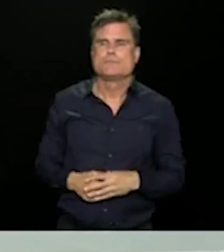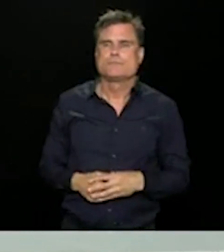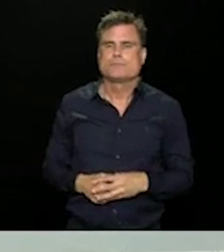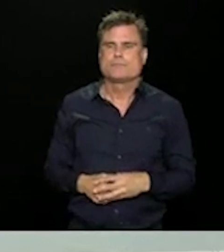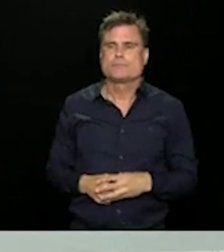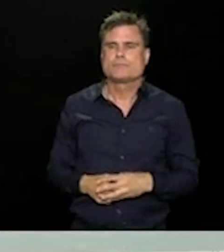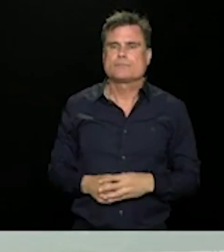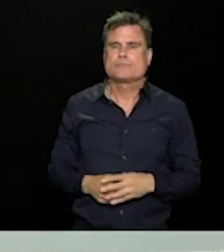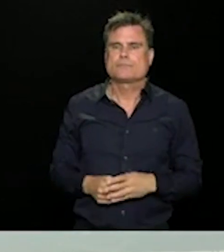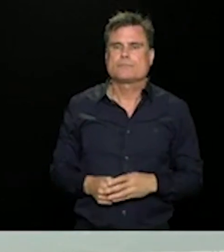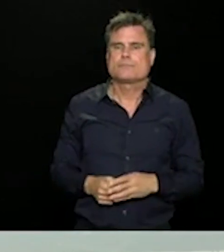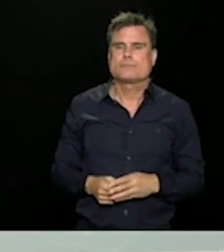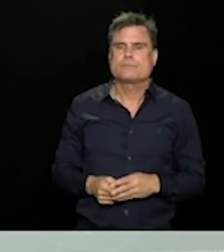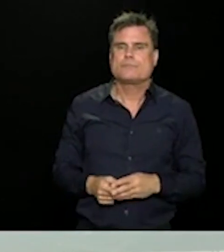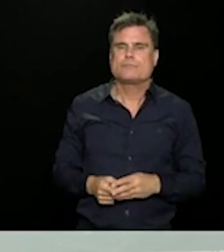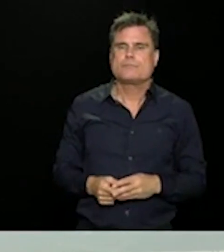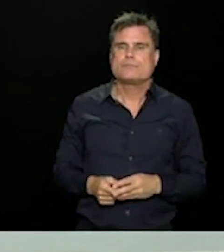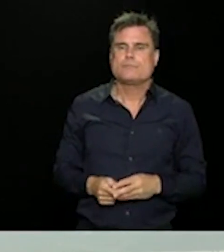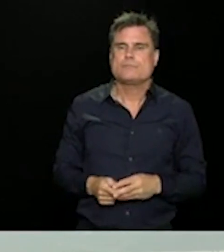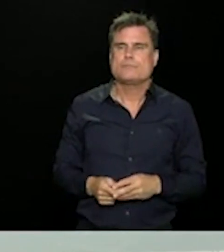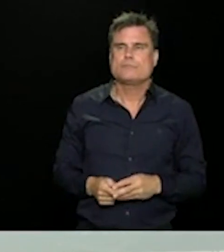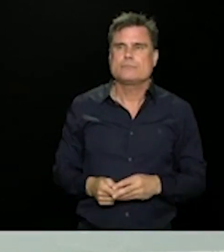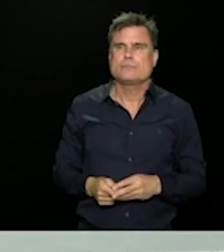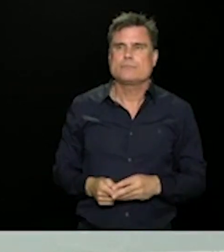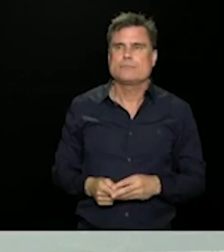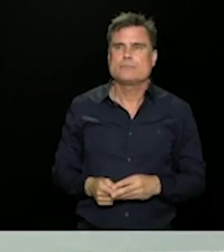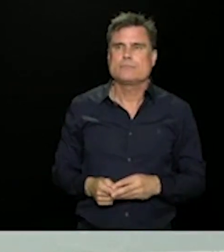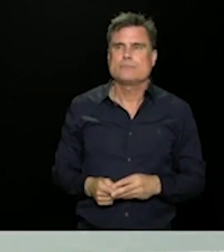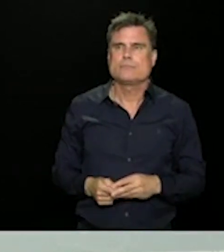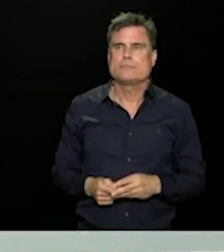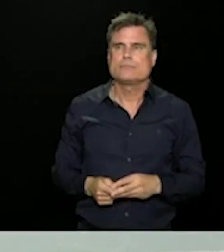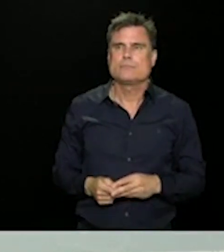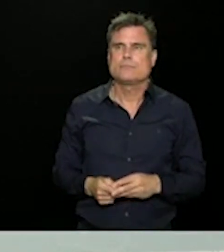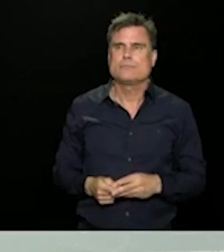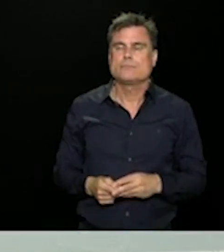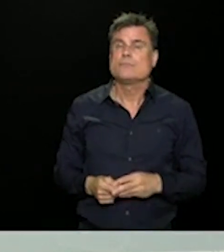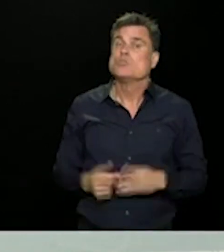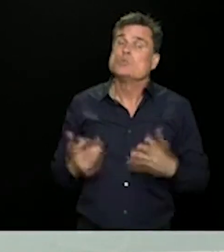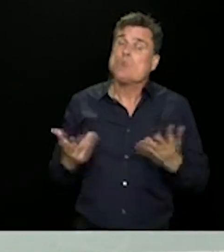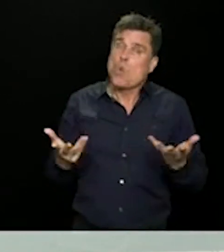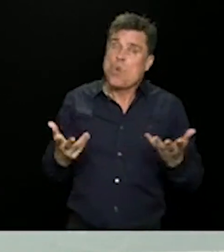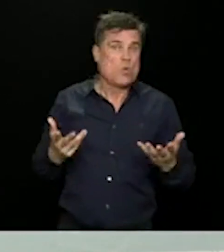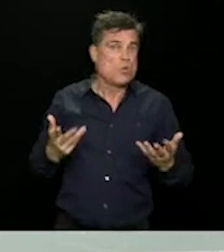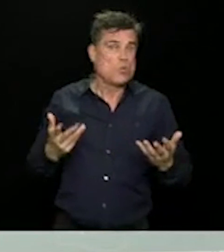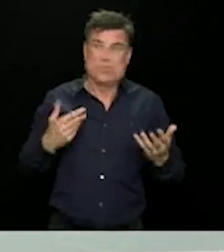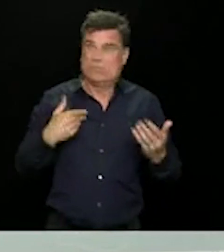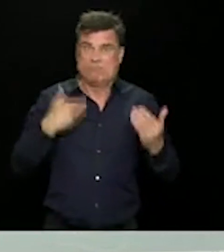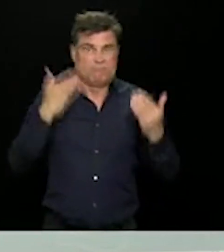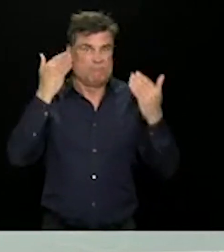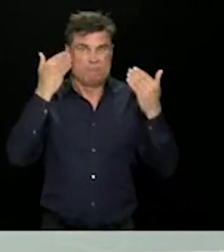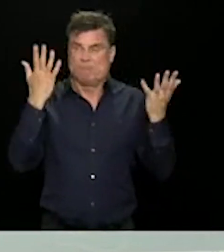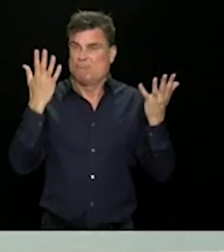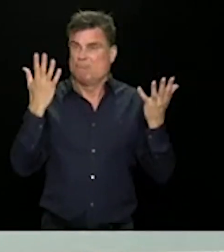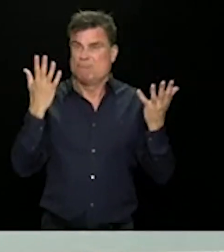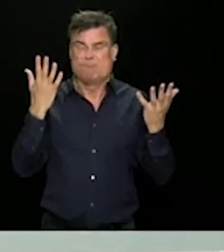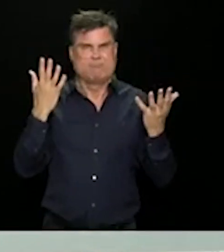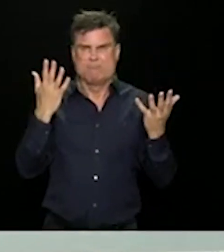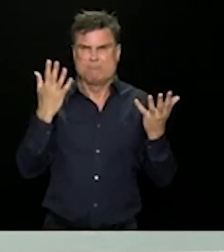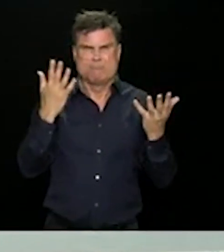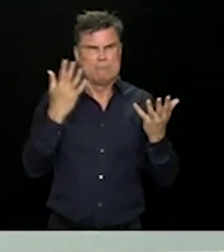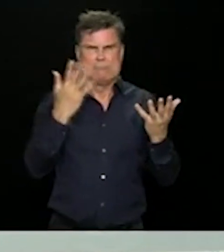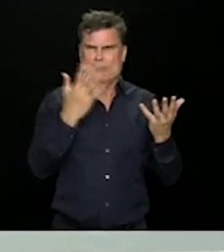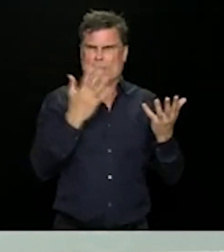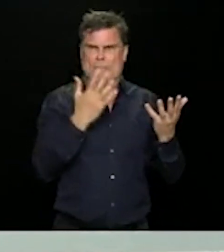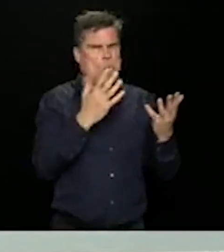time. Same with what's happening in Beijing. I've certainly been watching that very carefully. Again, associated